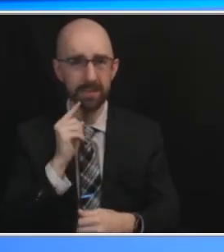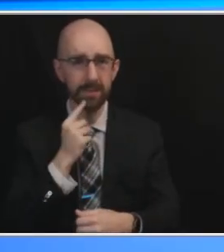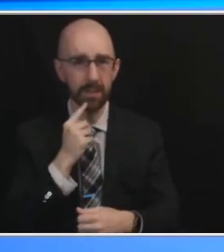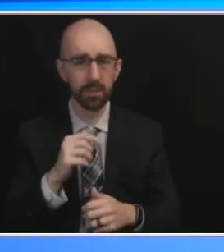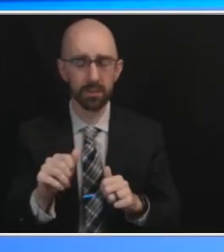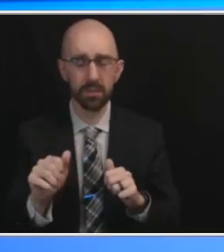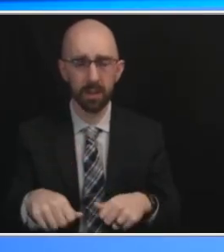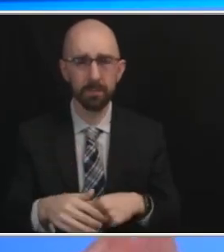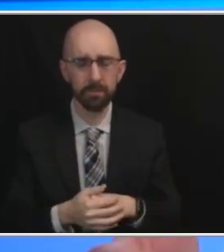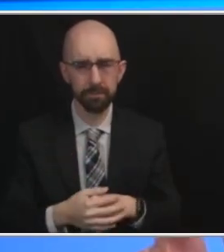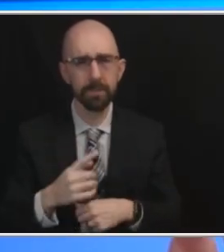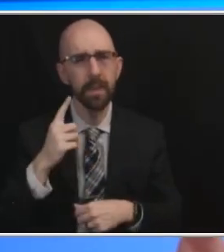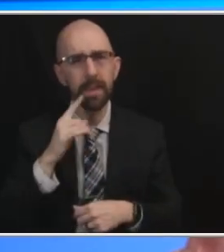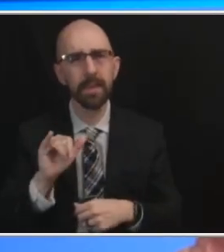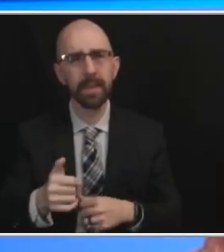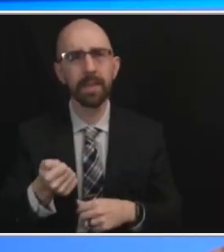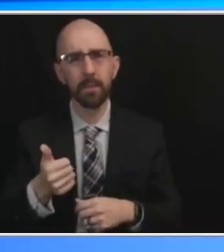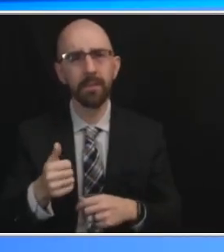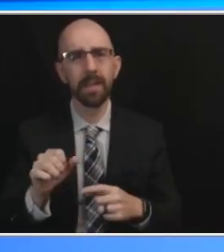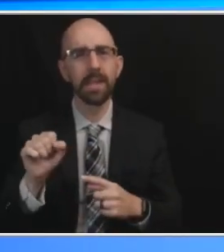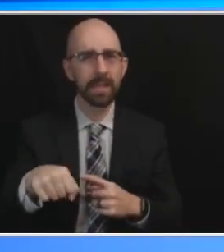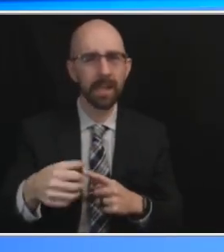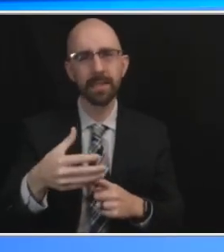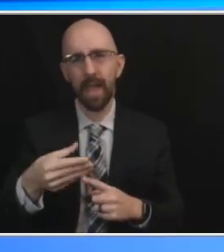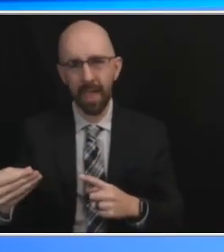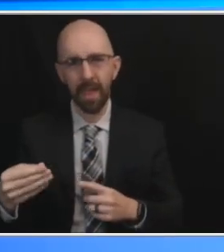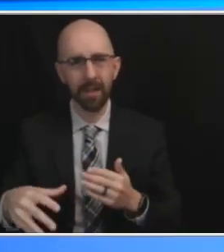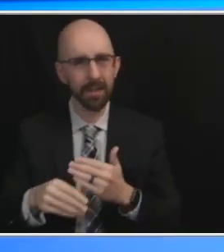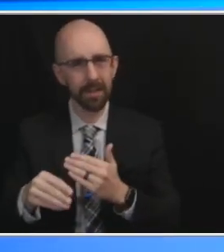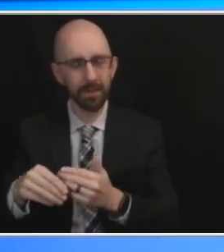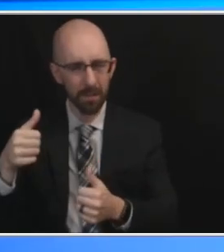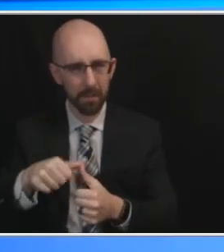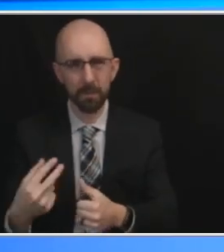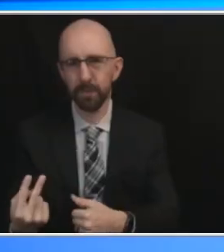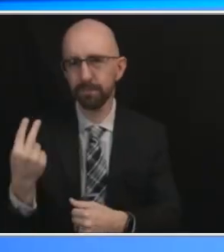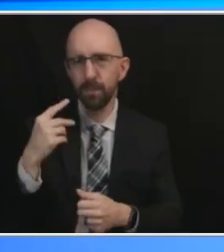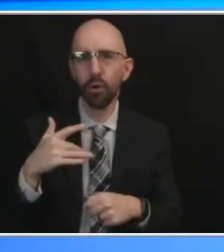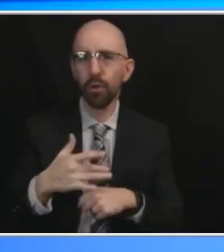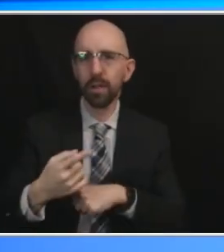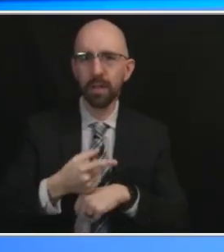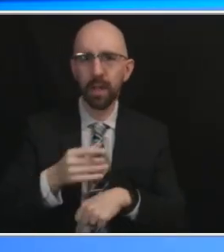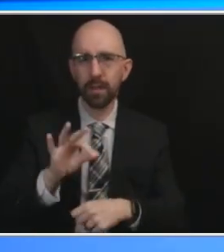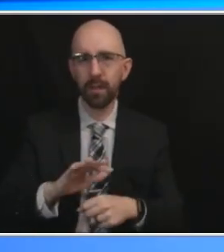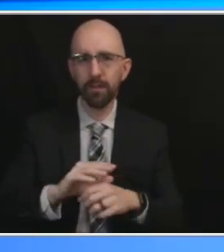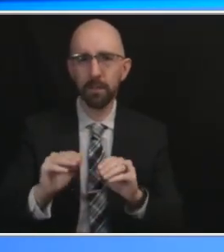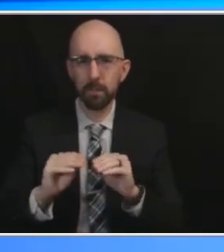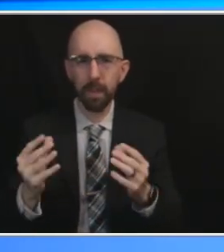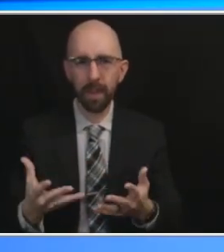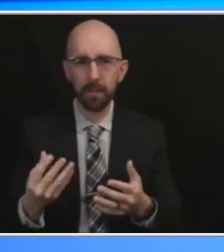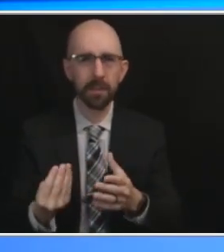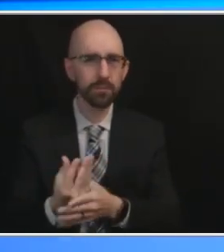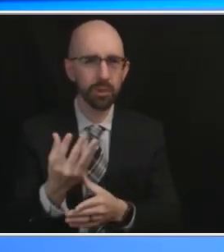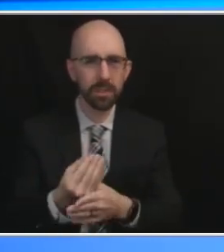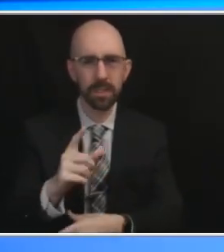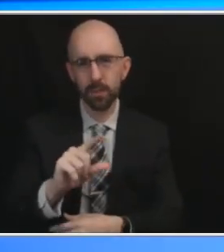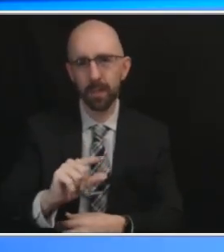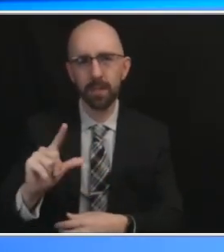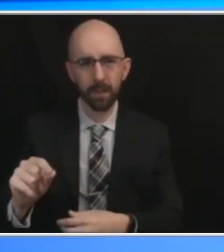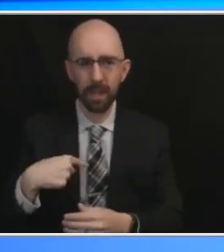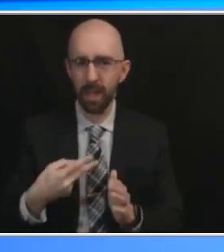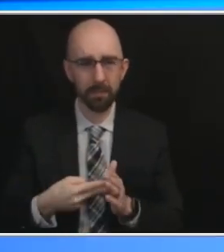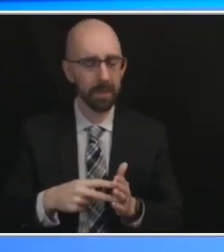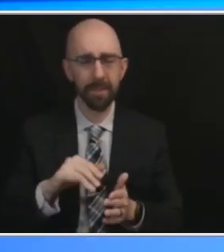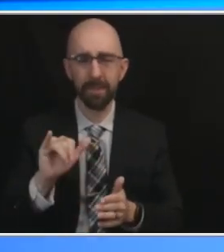think this is a little bit of a yes and, right? I mean, if we remember back to those early days of that pandemic, spring 2020, I mean, that was a